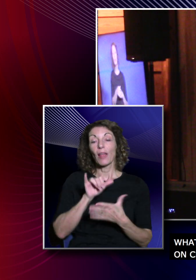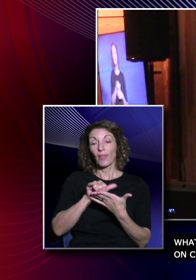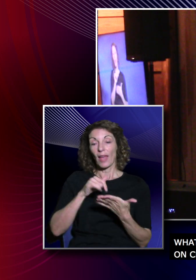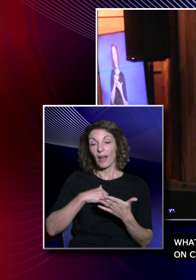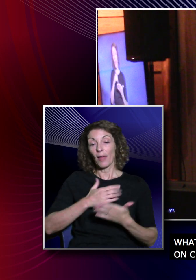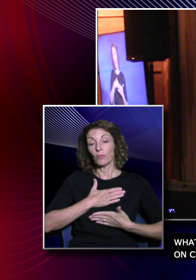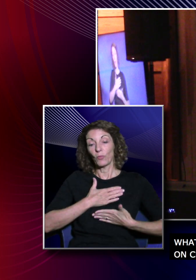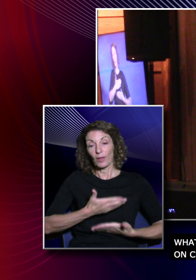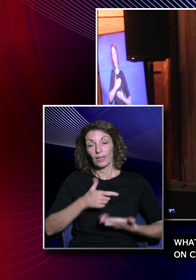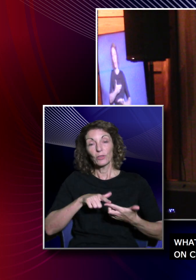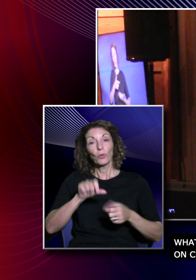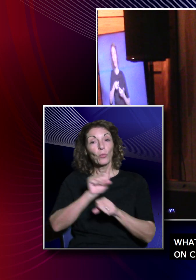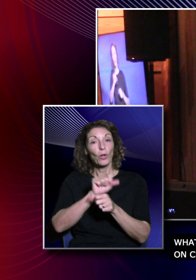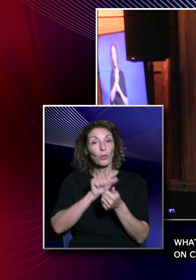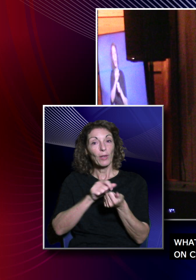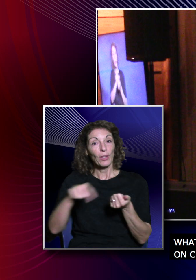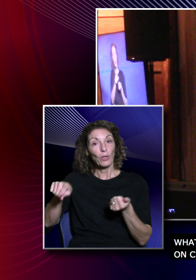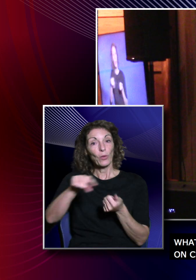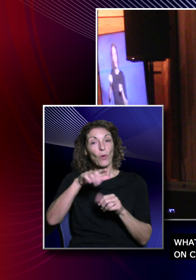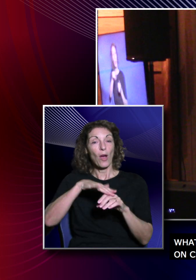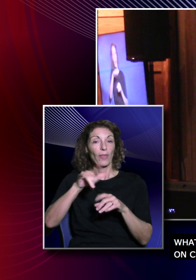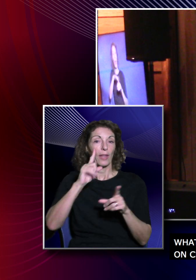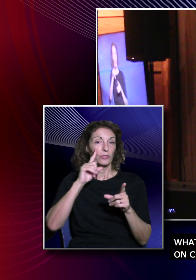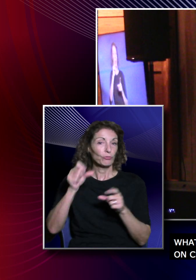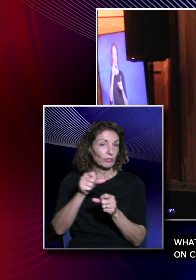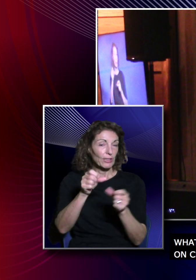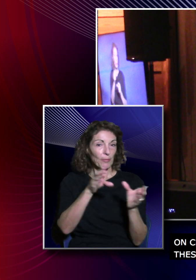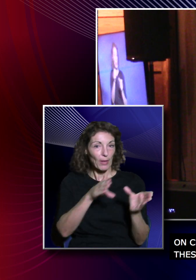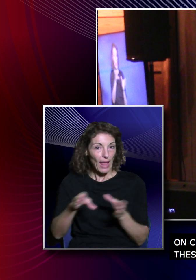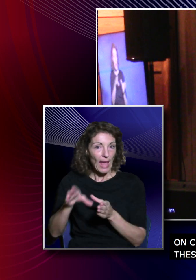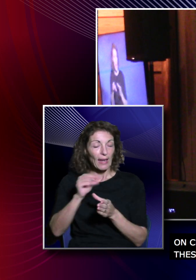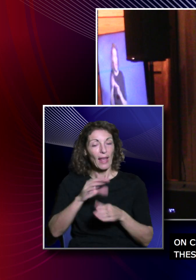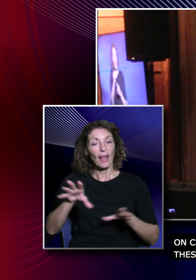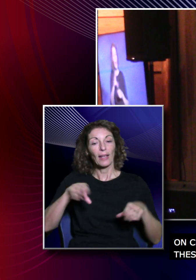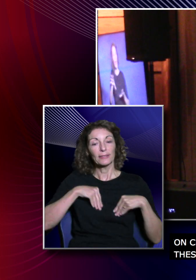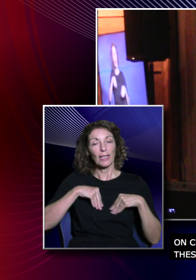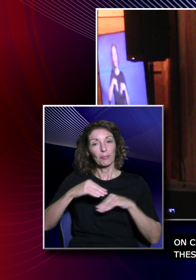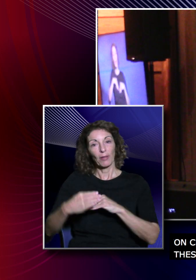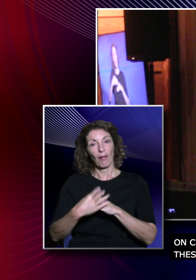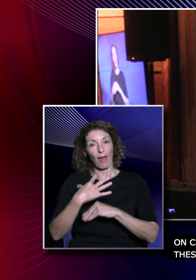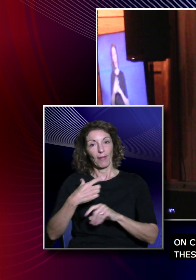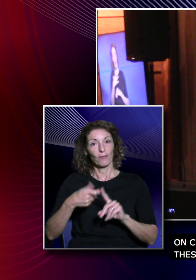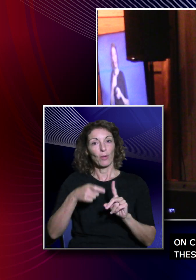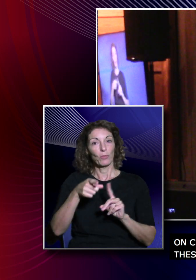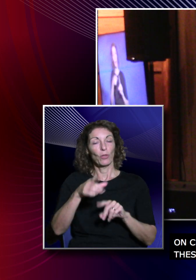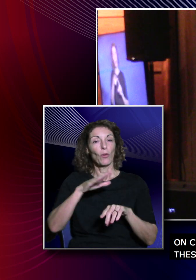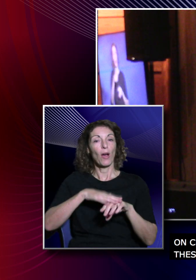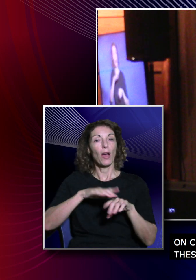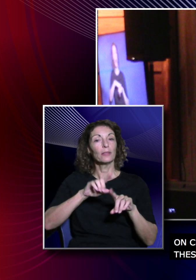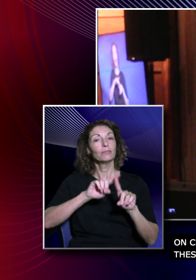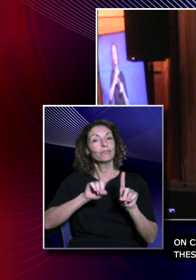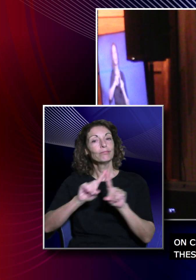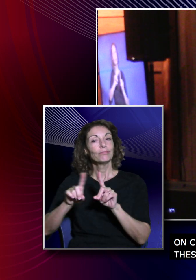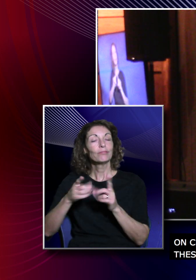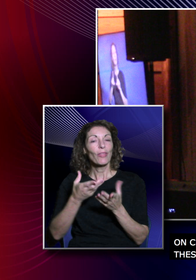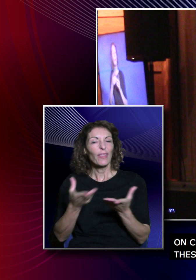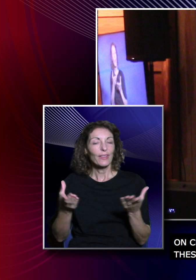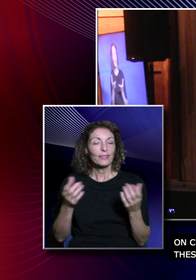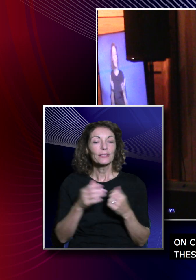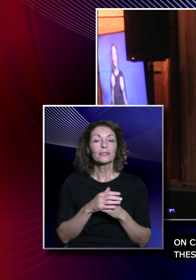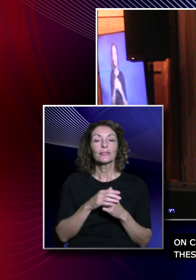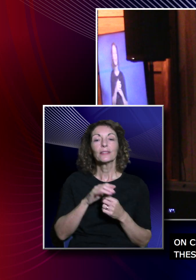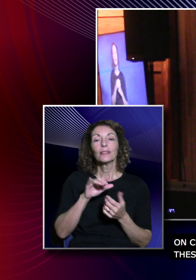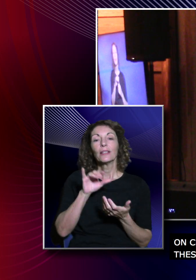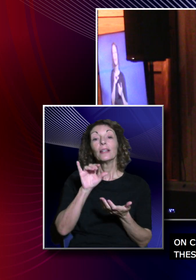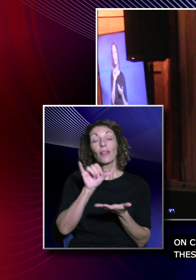with you on the strategic planning and take guidance from you on the vision, that we've gotten the